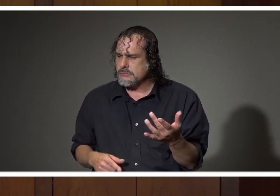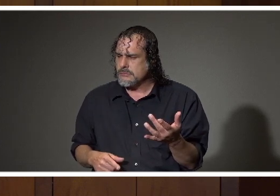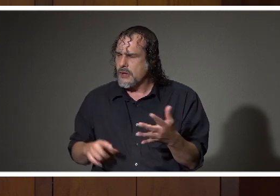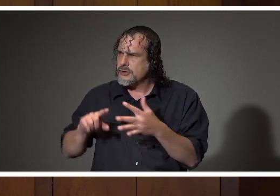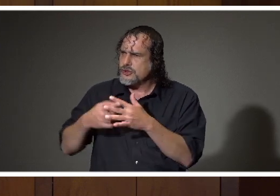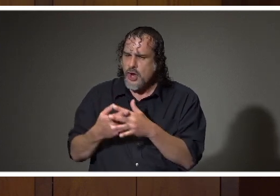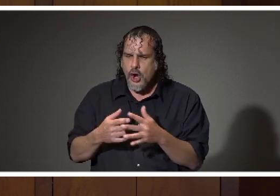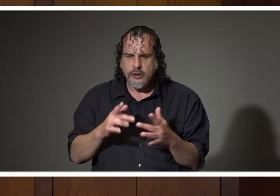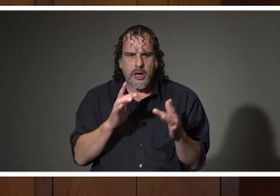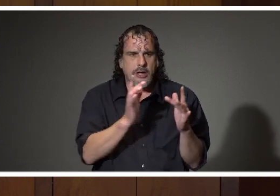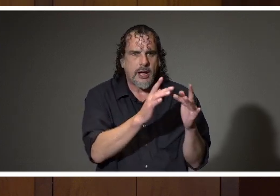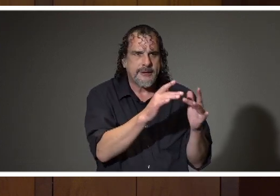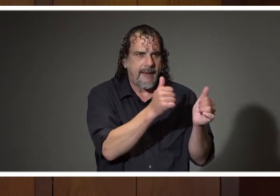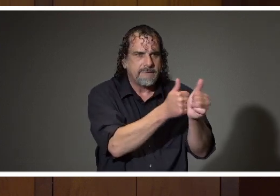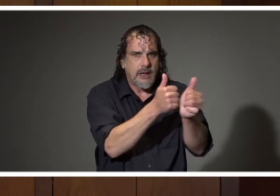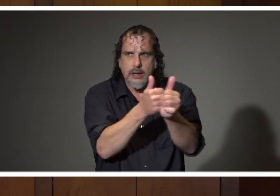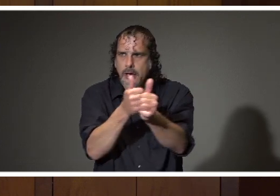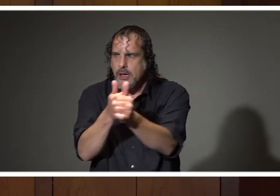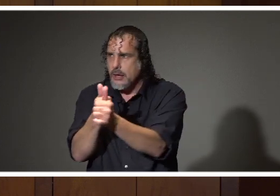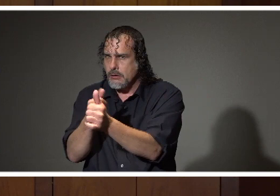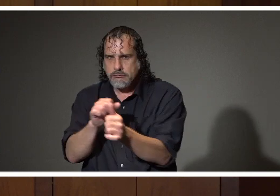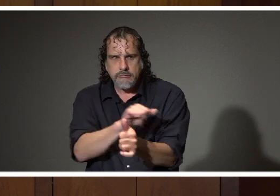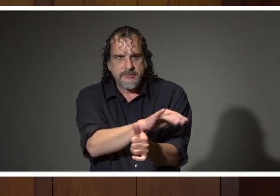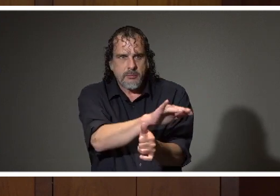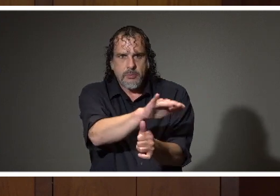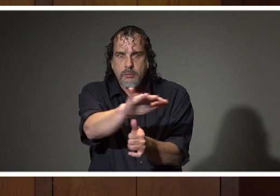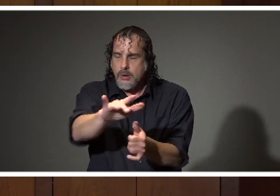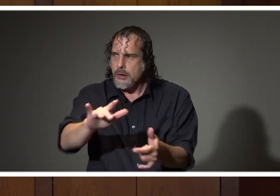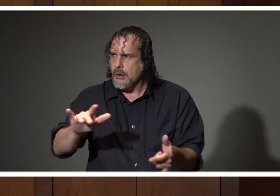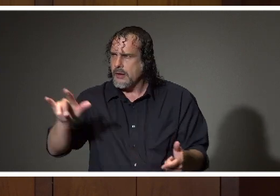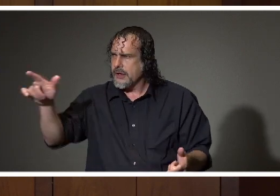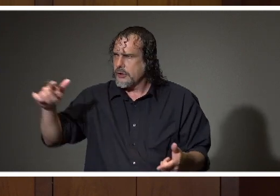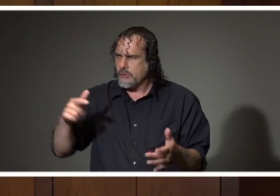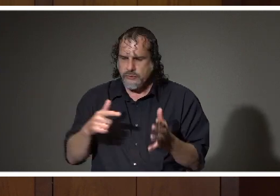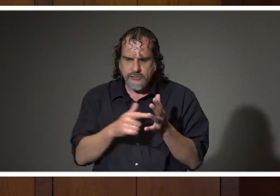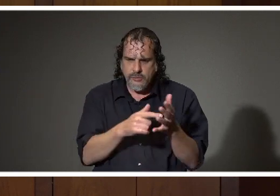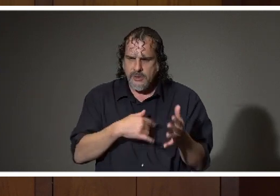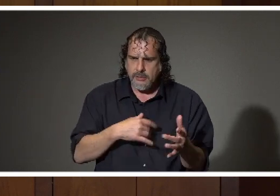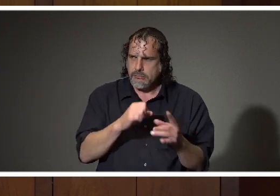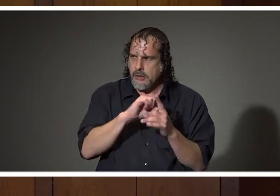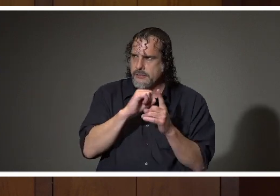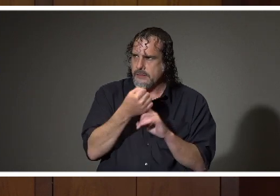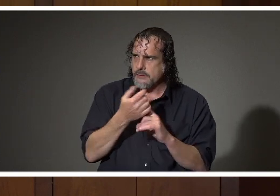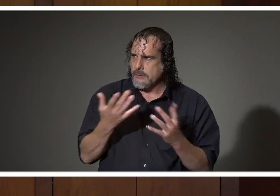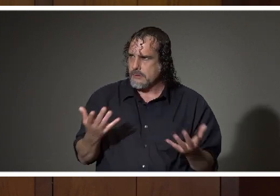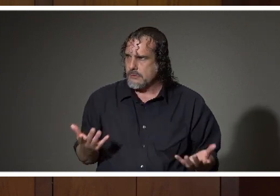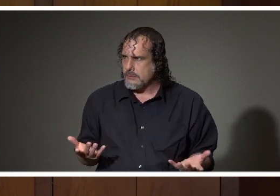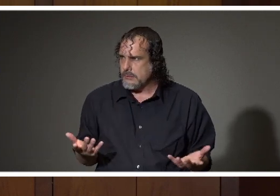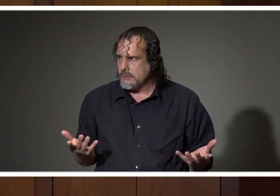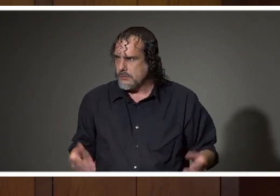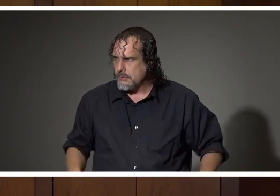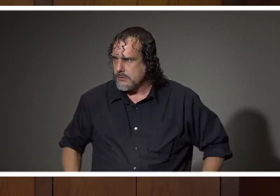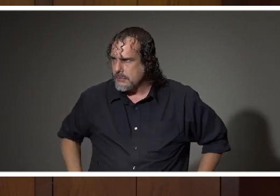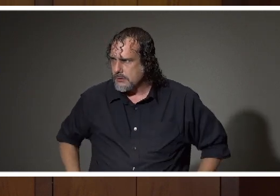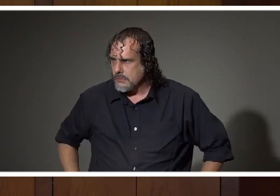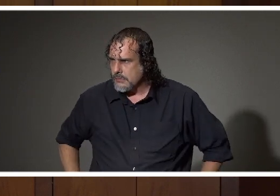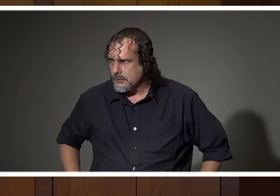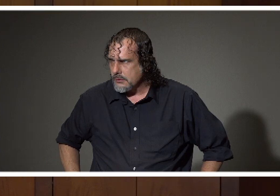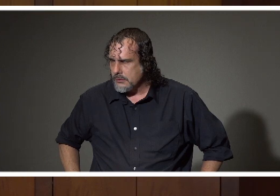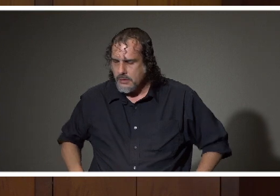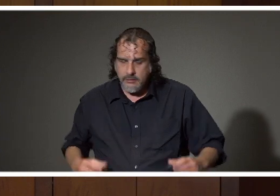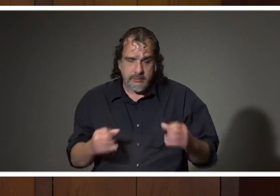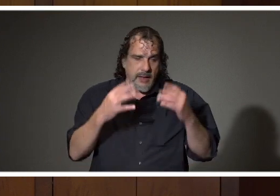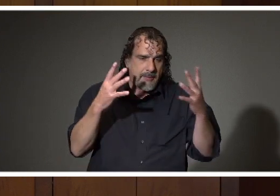For example, could you give us a scenario of a certain number of